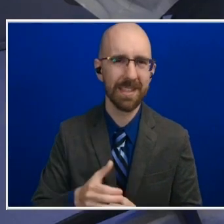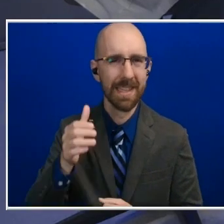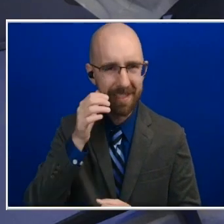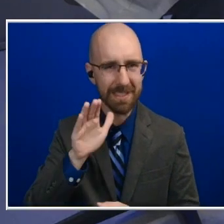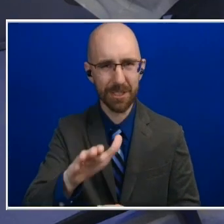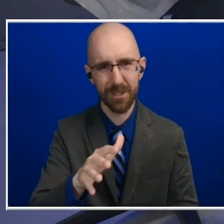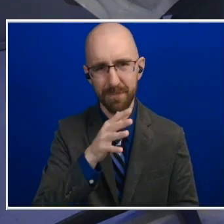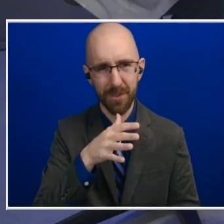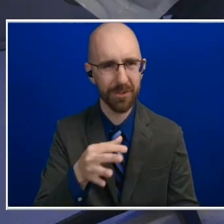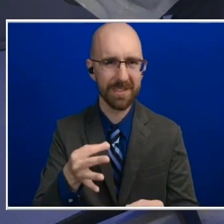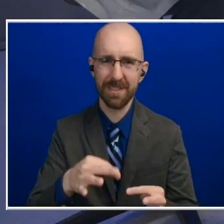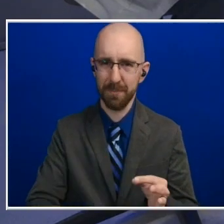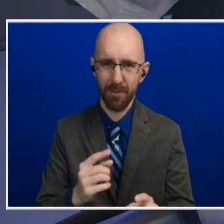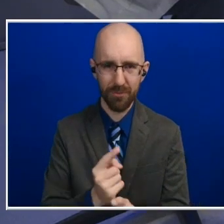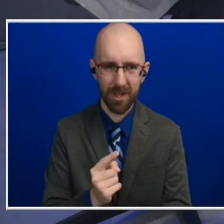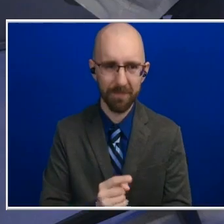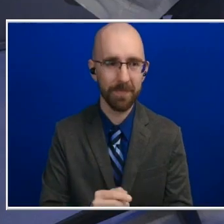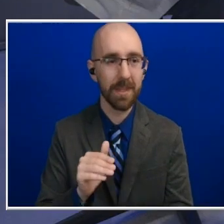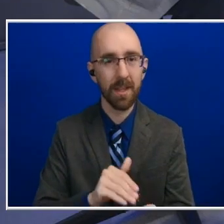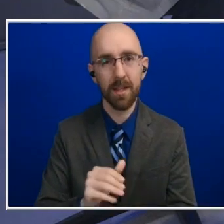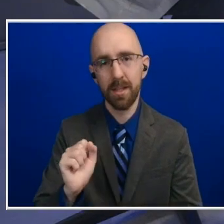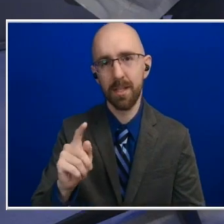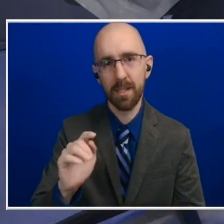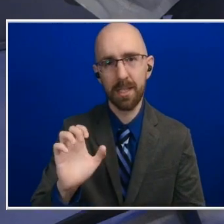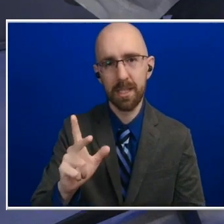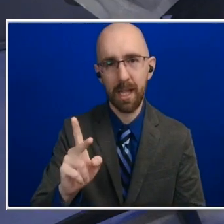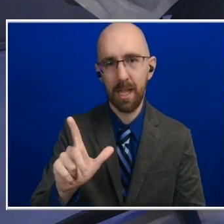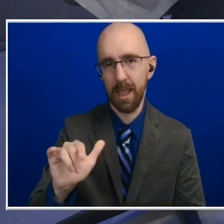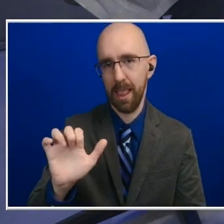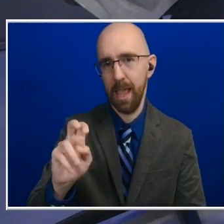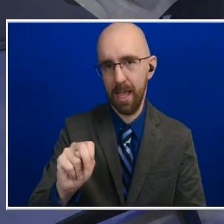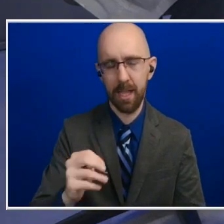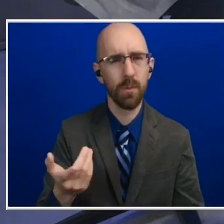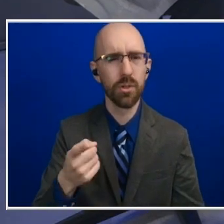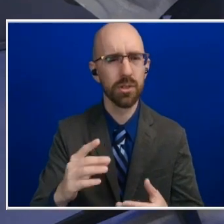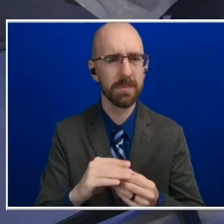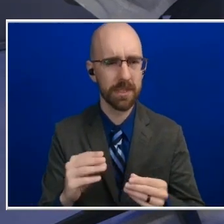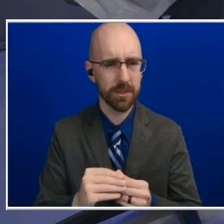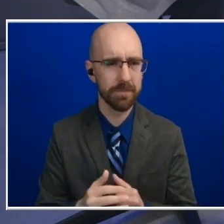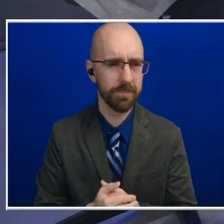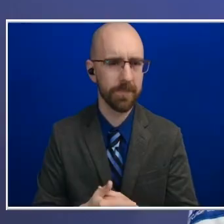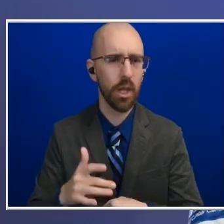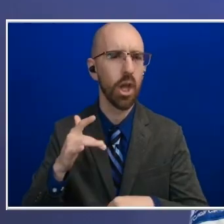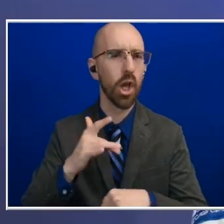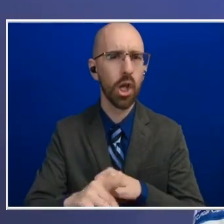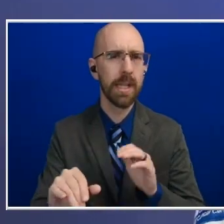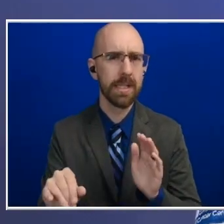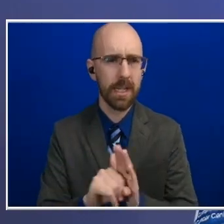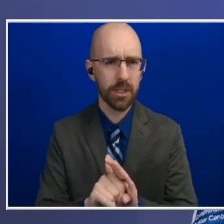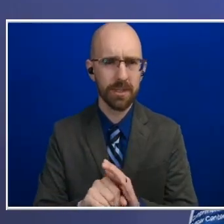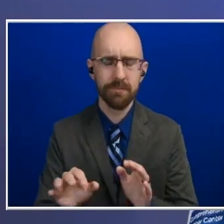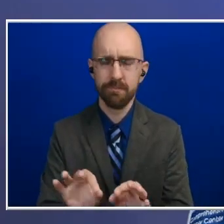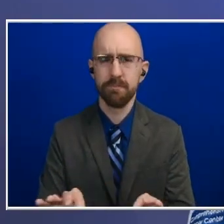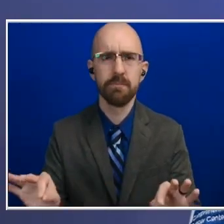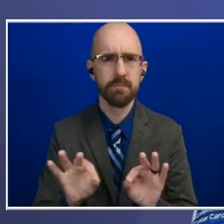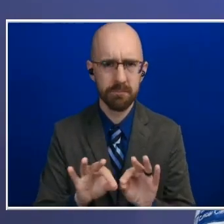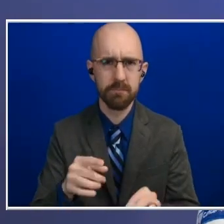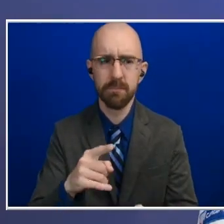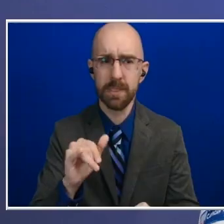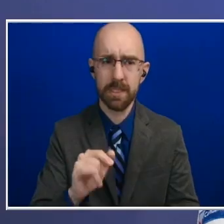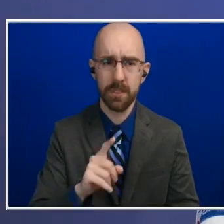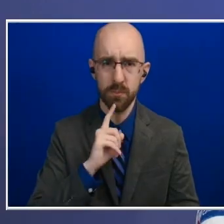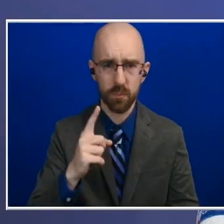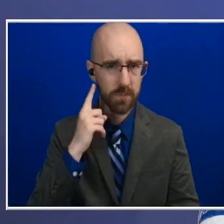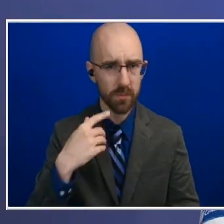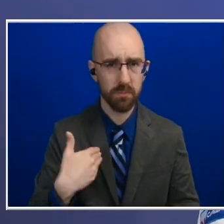right? Dr. Stecklein, what's your message? I think that early detection is critically important, and that's true for breast cancer in